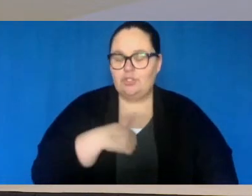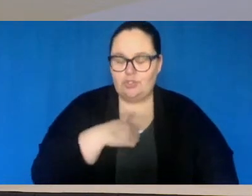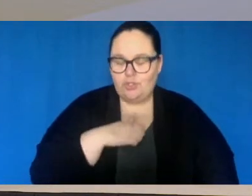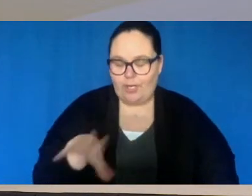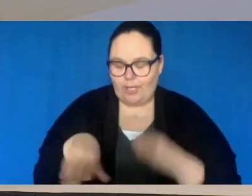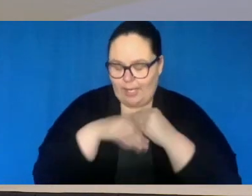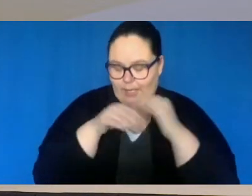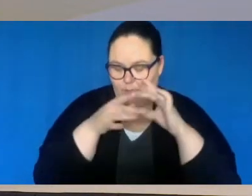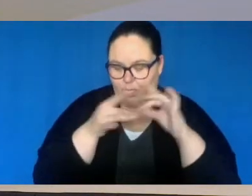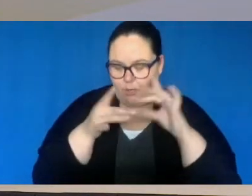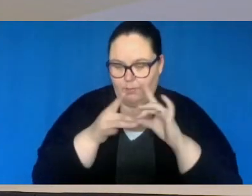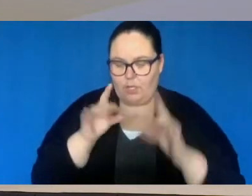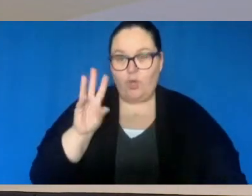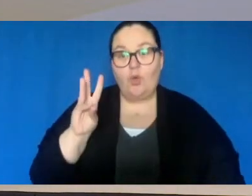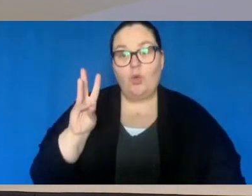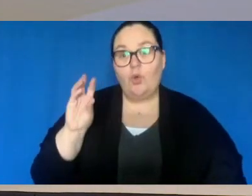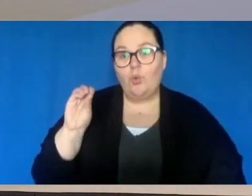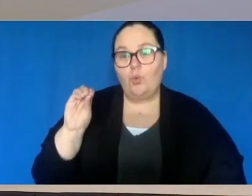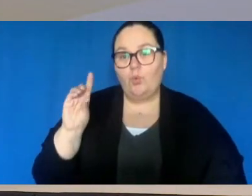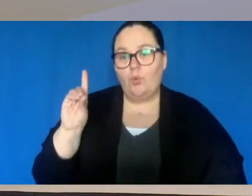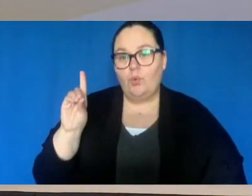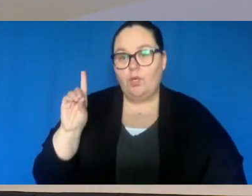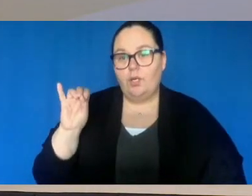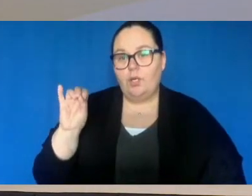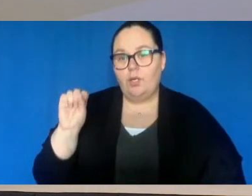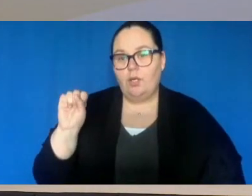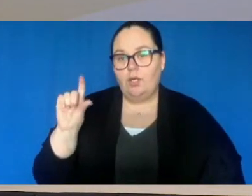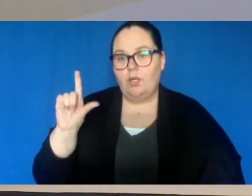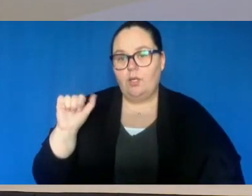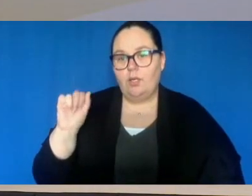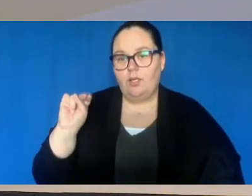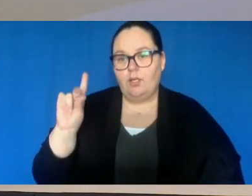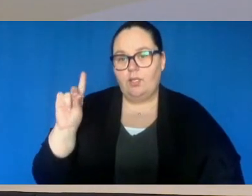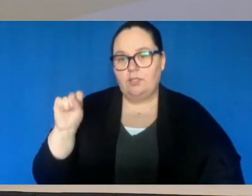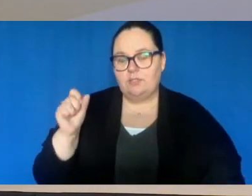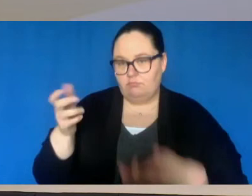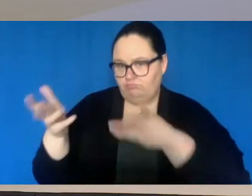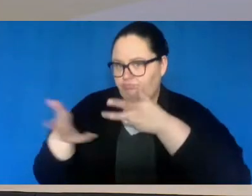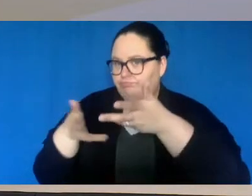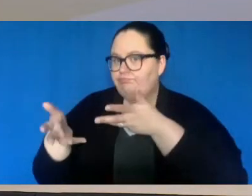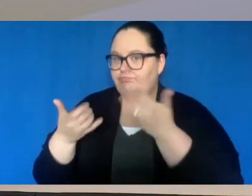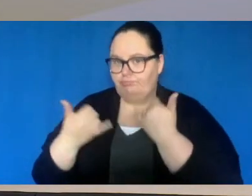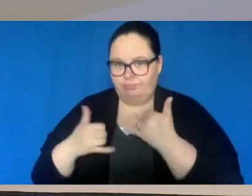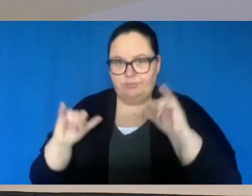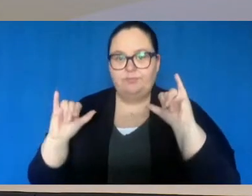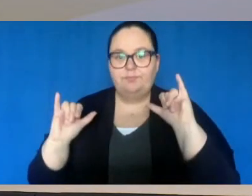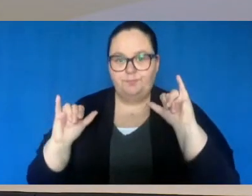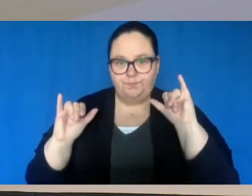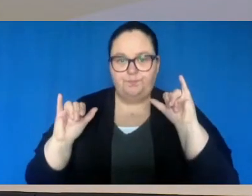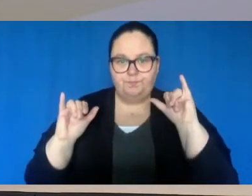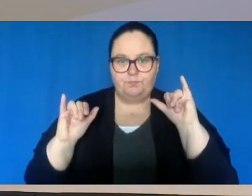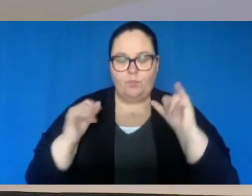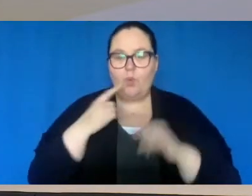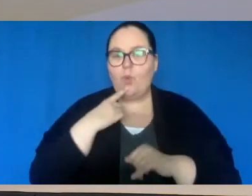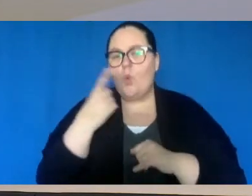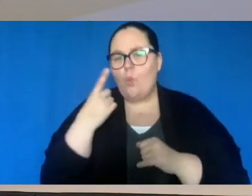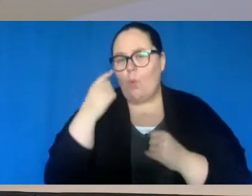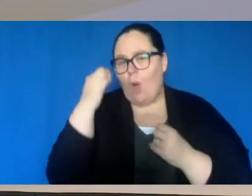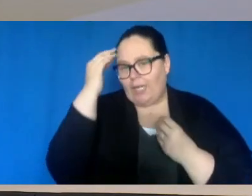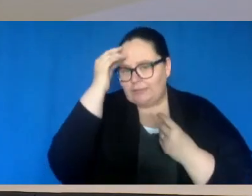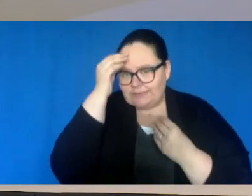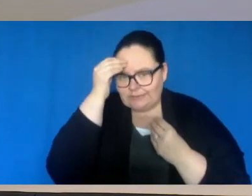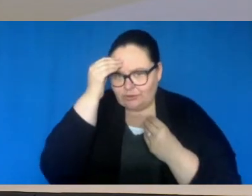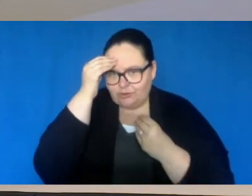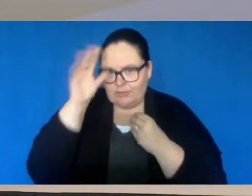And Wood Islands. So discussions are ongoing with Wood Islands. One of the considerations in terms of